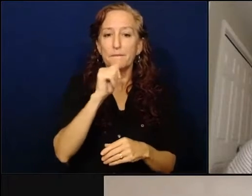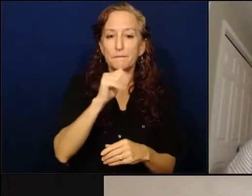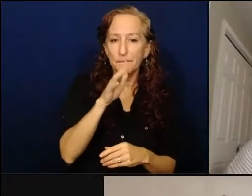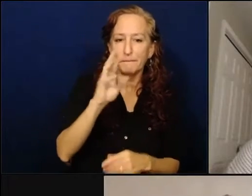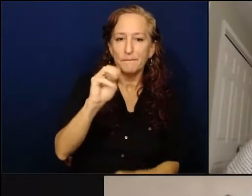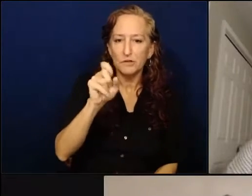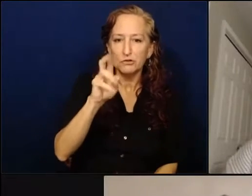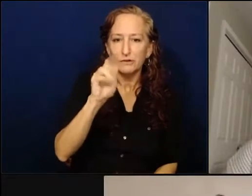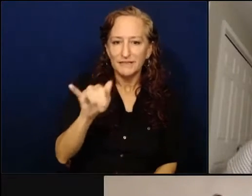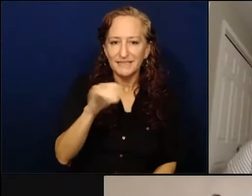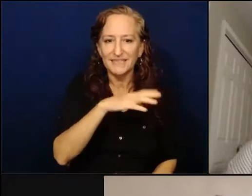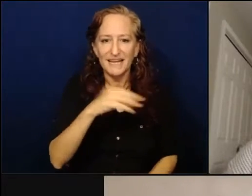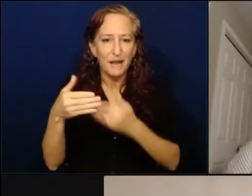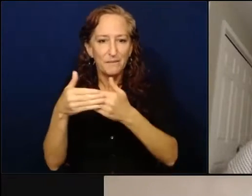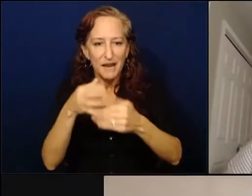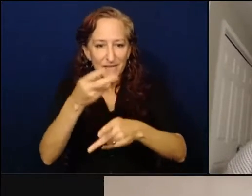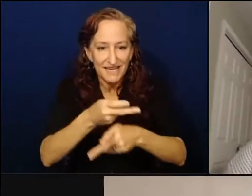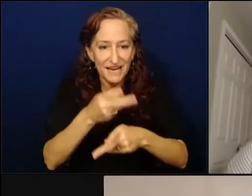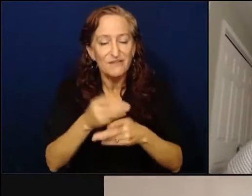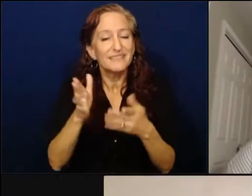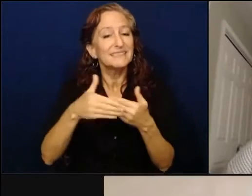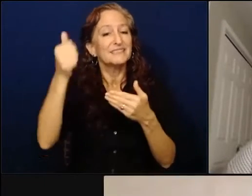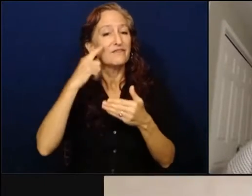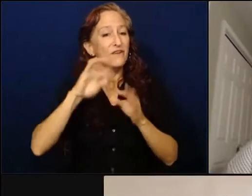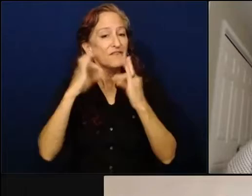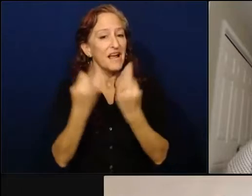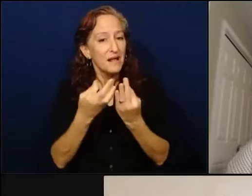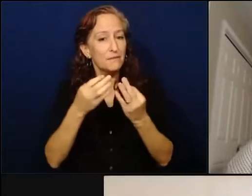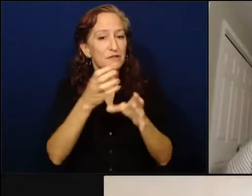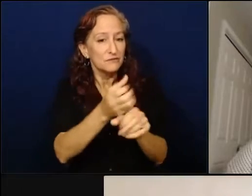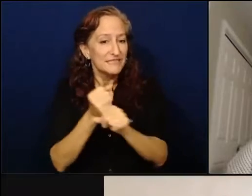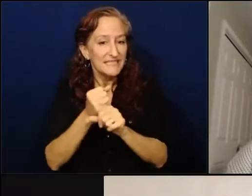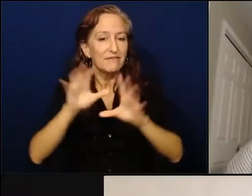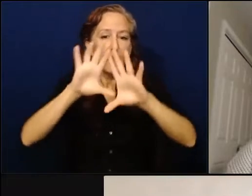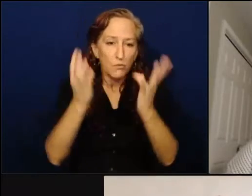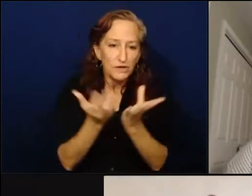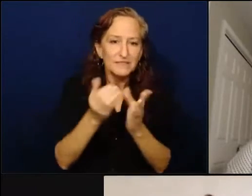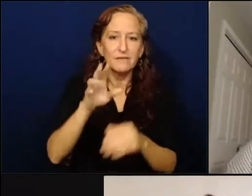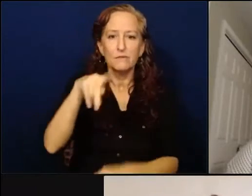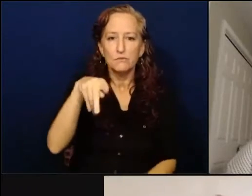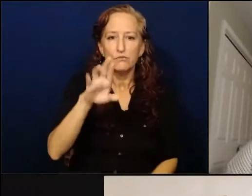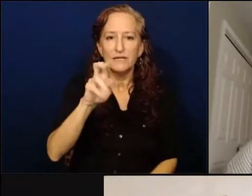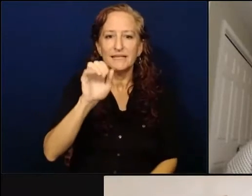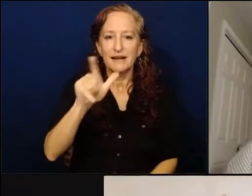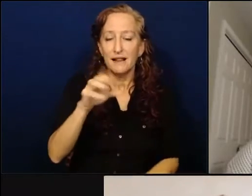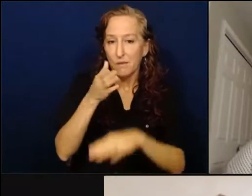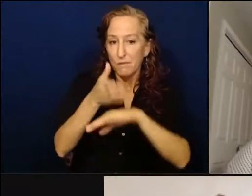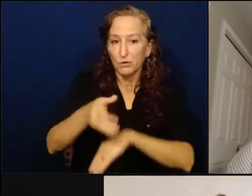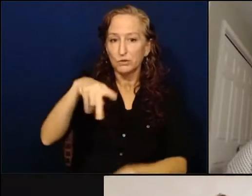and providers. And they make it easier for all families to really receive comprehensive prenatal and postpartum